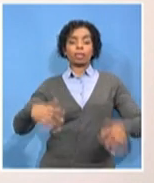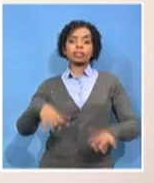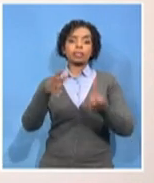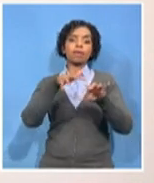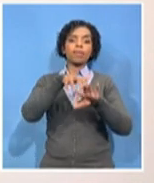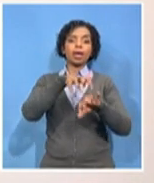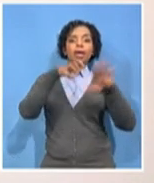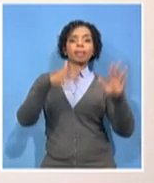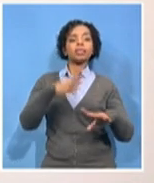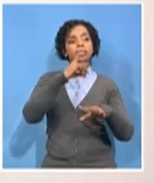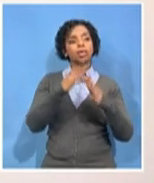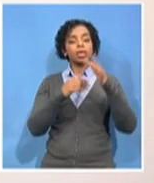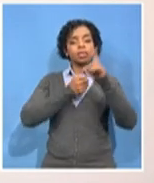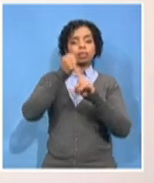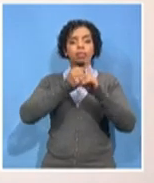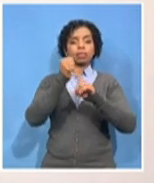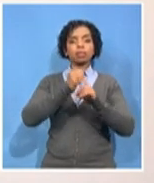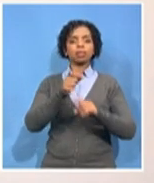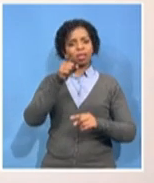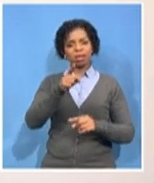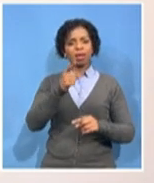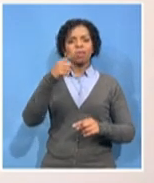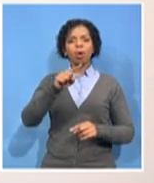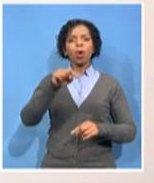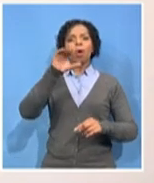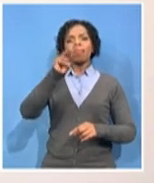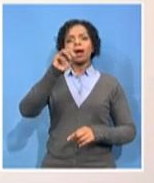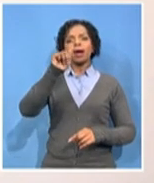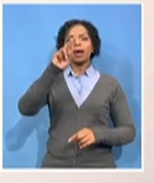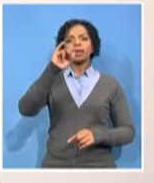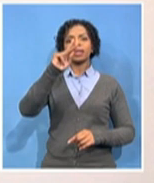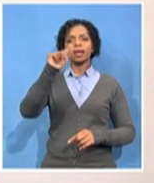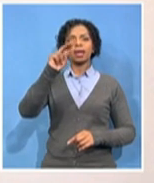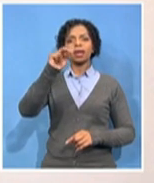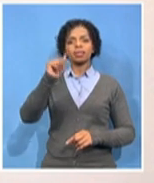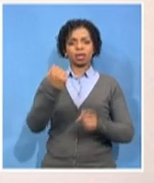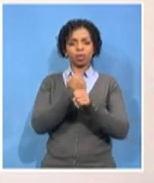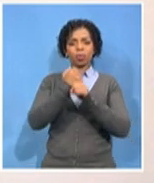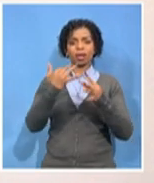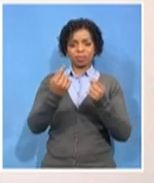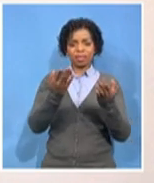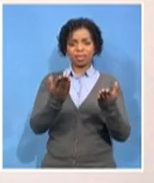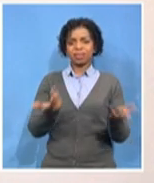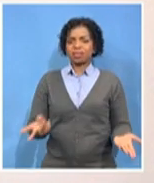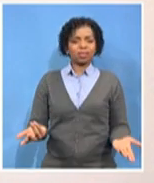Marikana workers. This was not done for FISMA's wall activists. So the EFF is not going to stand by and allow to